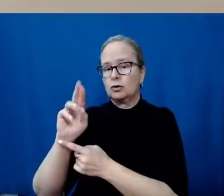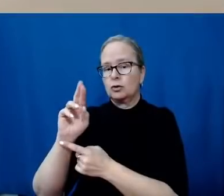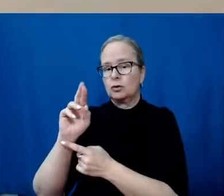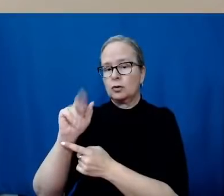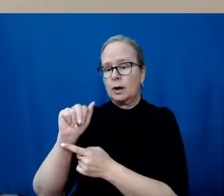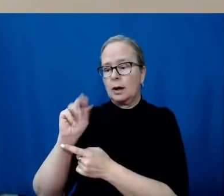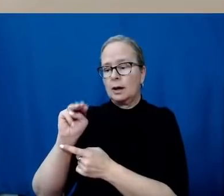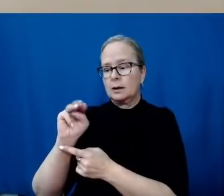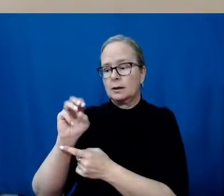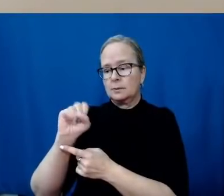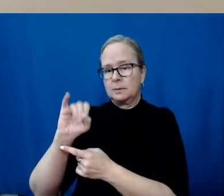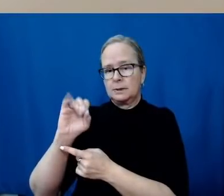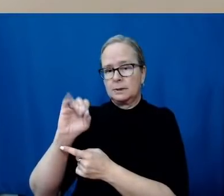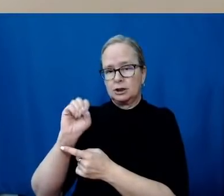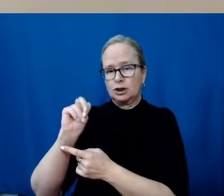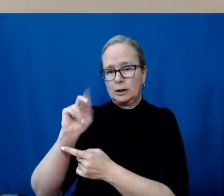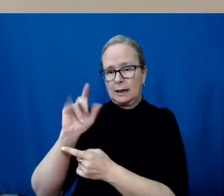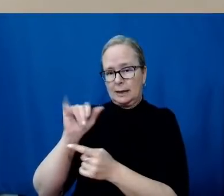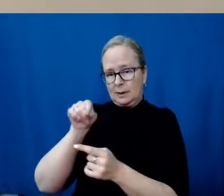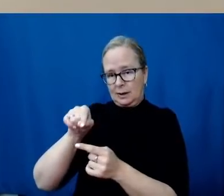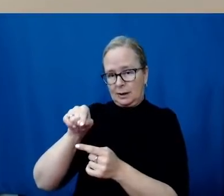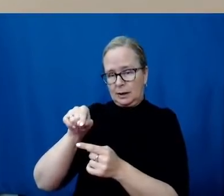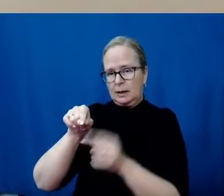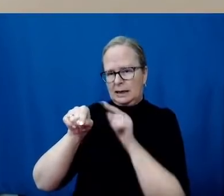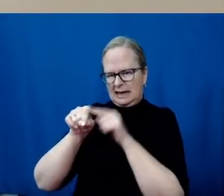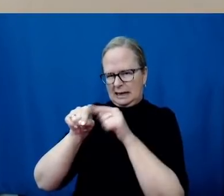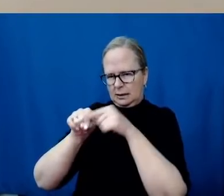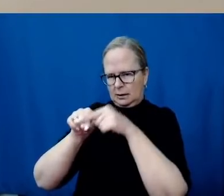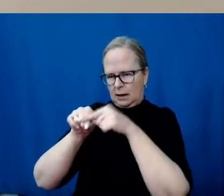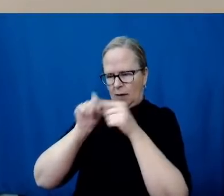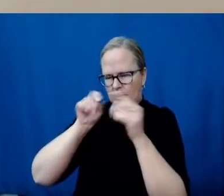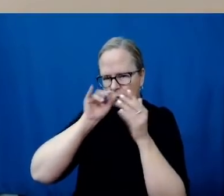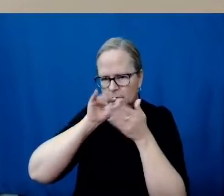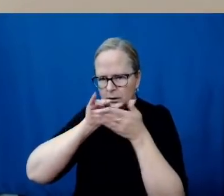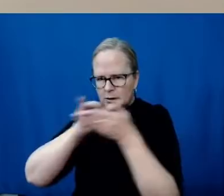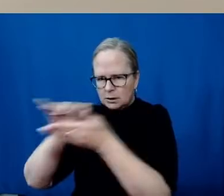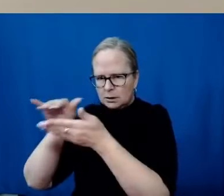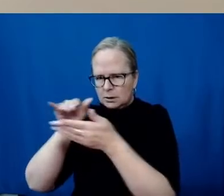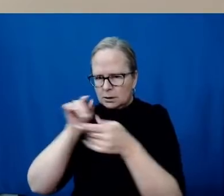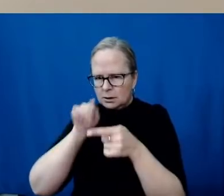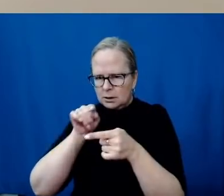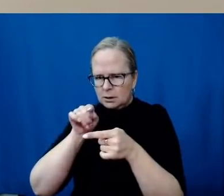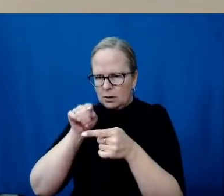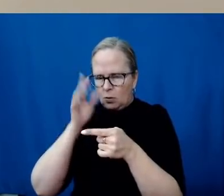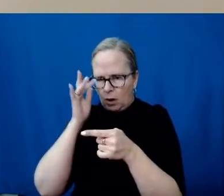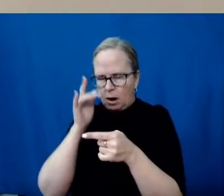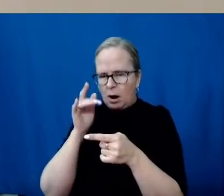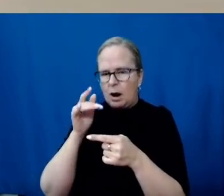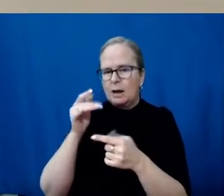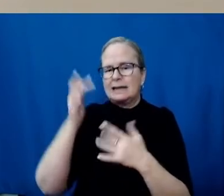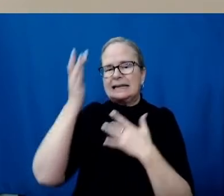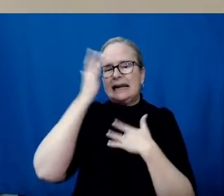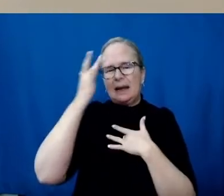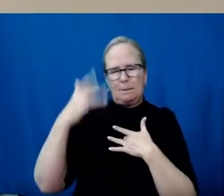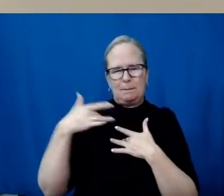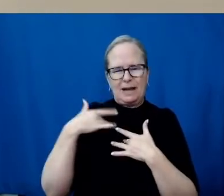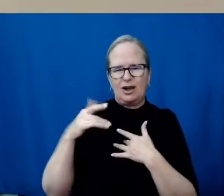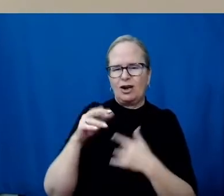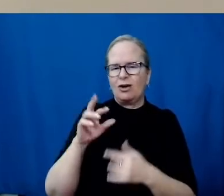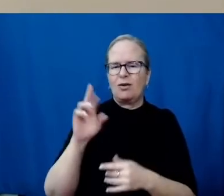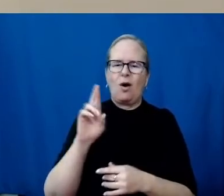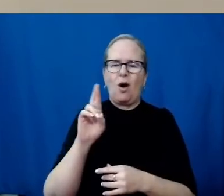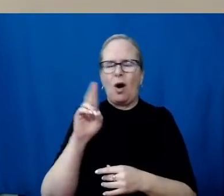basically the disease will have R around 1. So it will be stable spread. So it won't